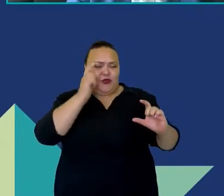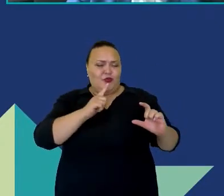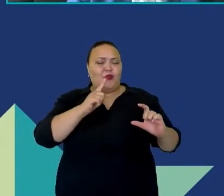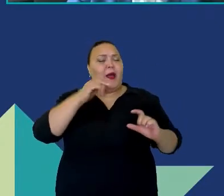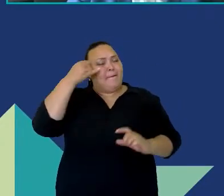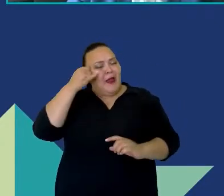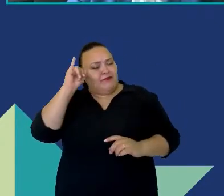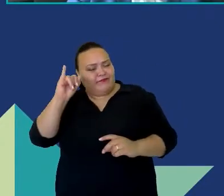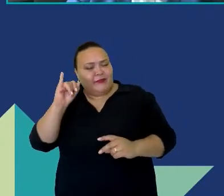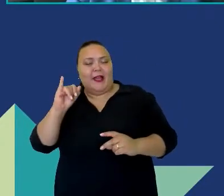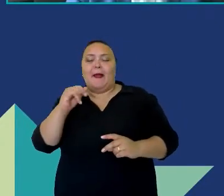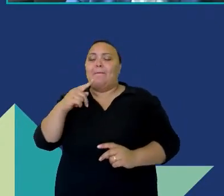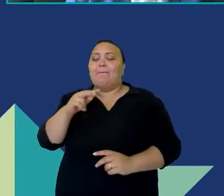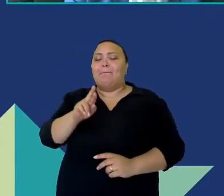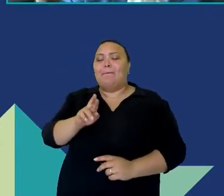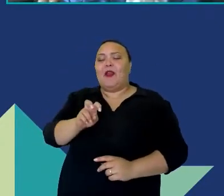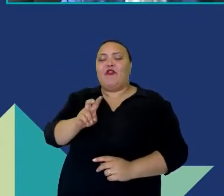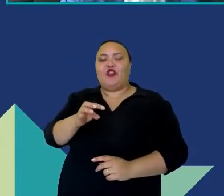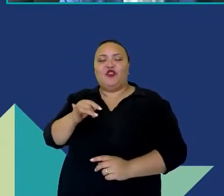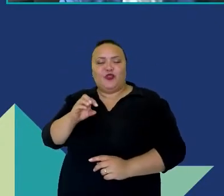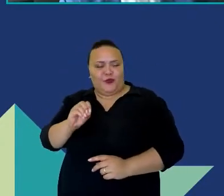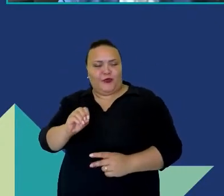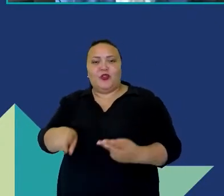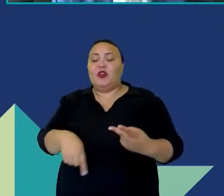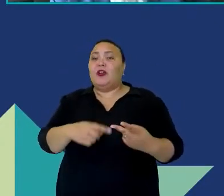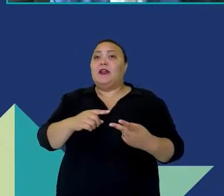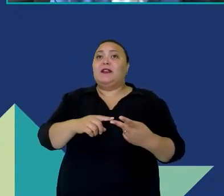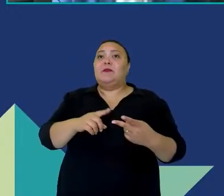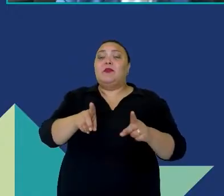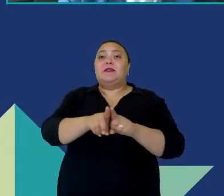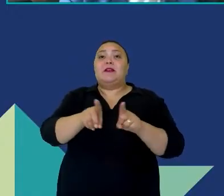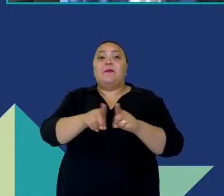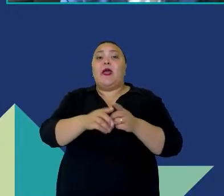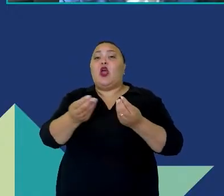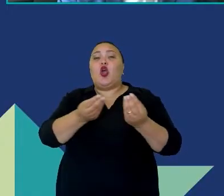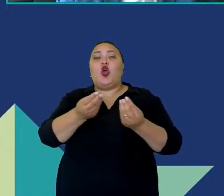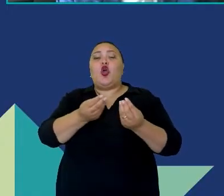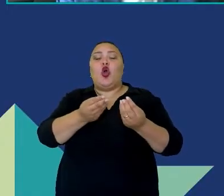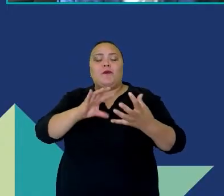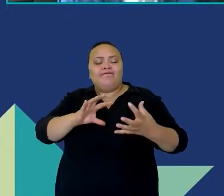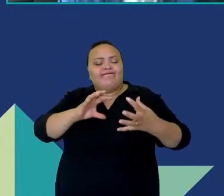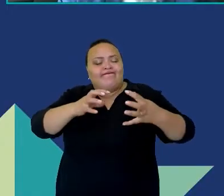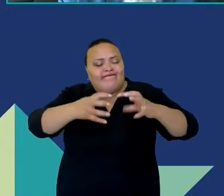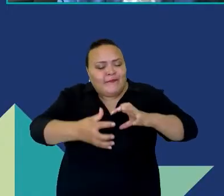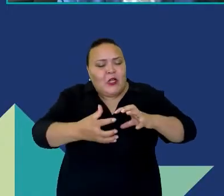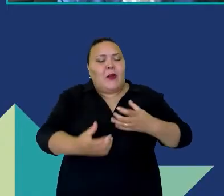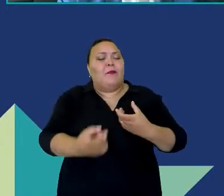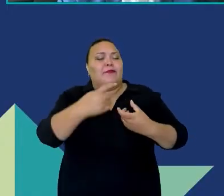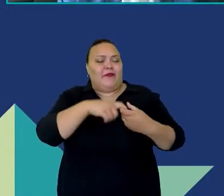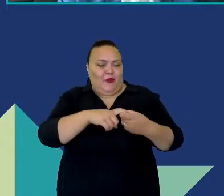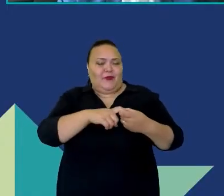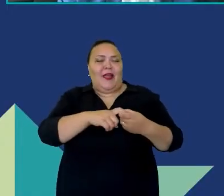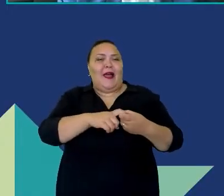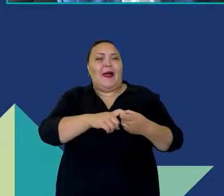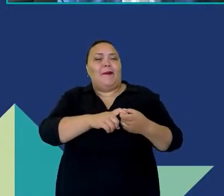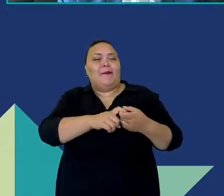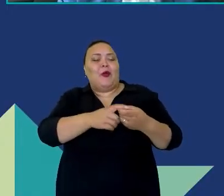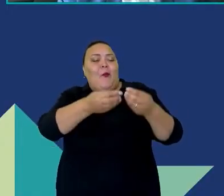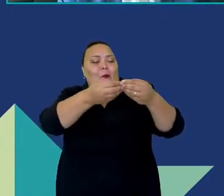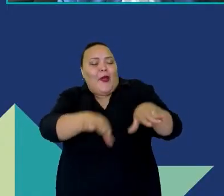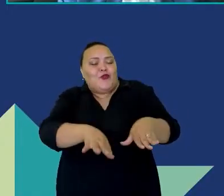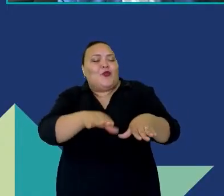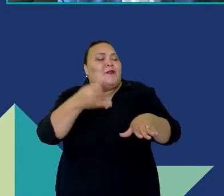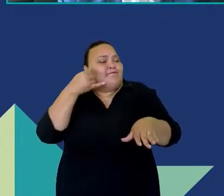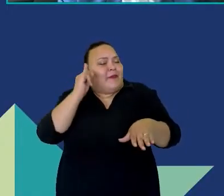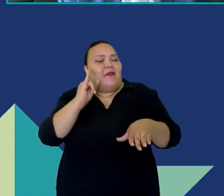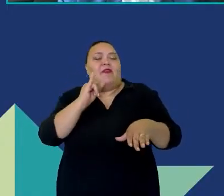controls after the event. And there are many examples in the world, and I'm happy to chat about them, where even after the